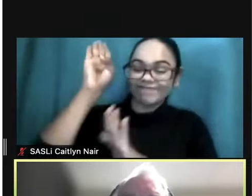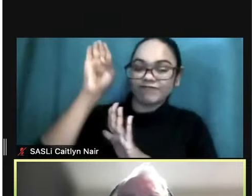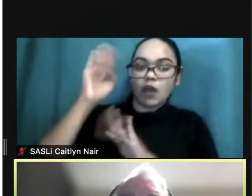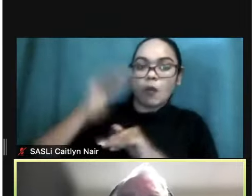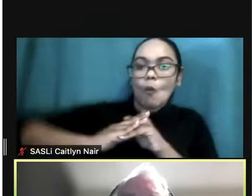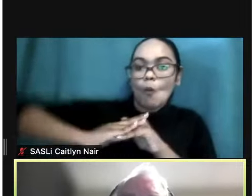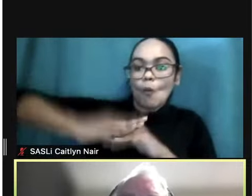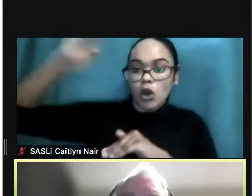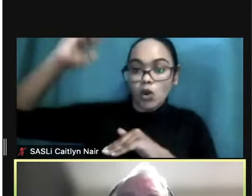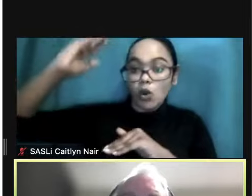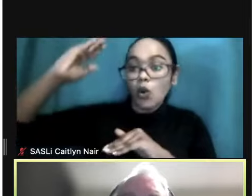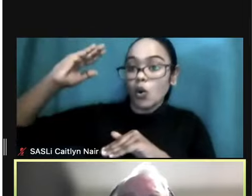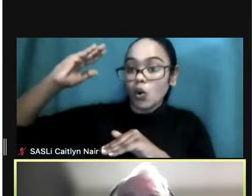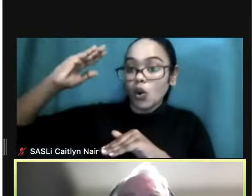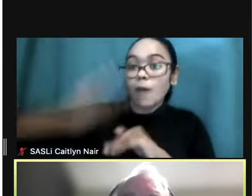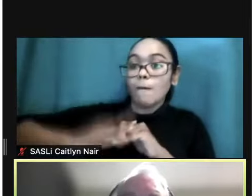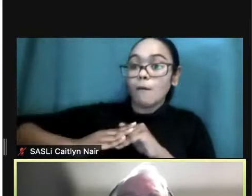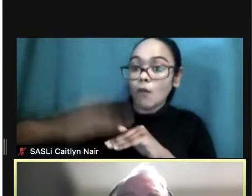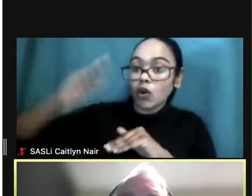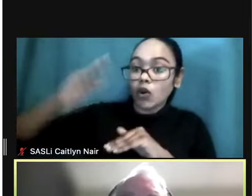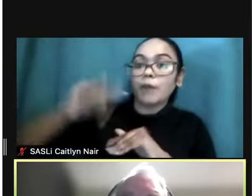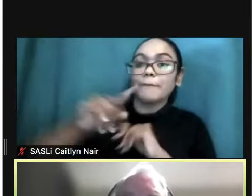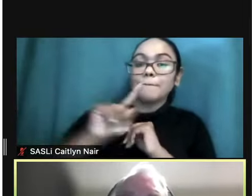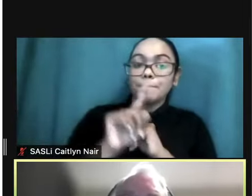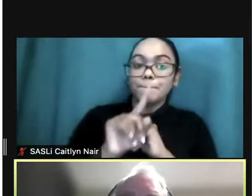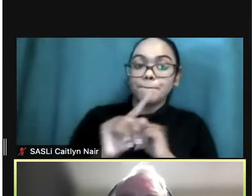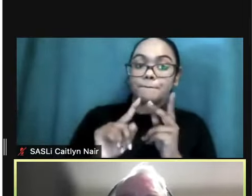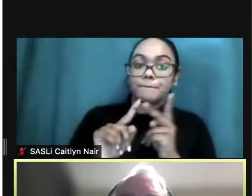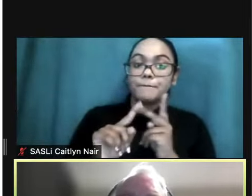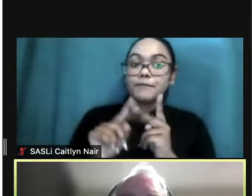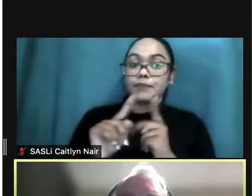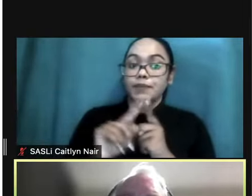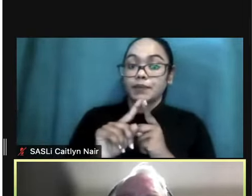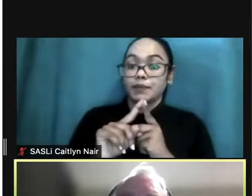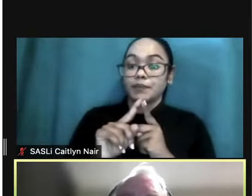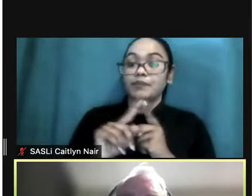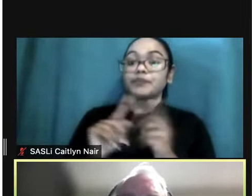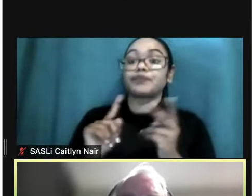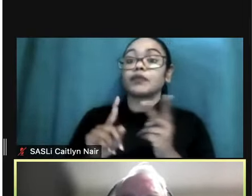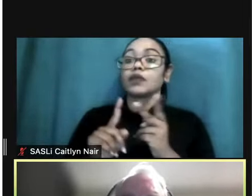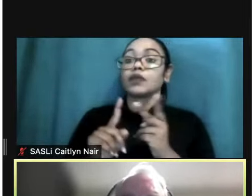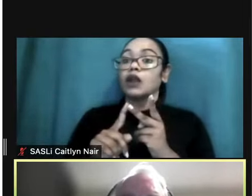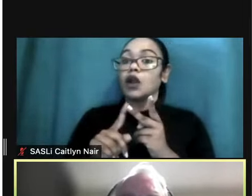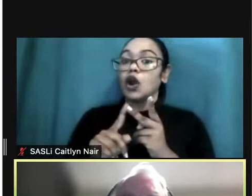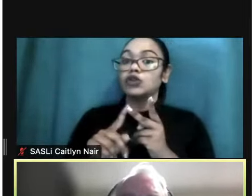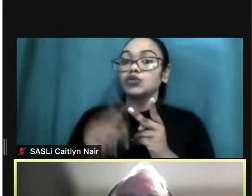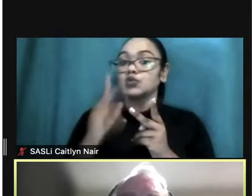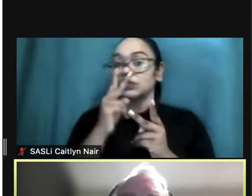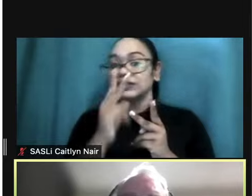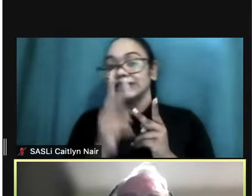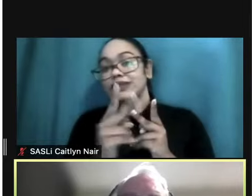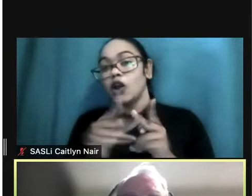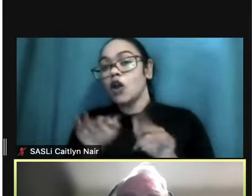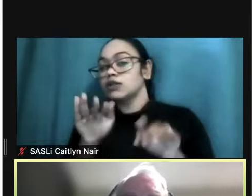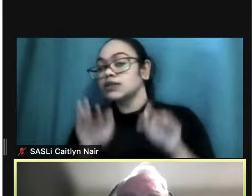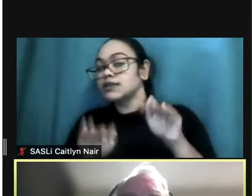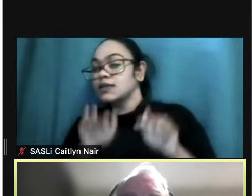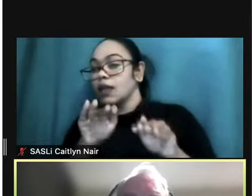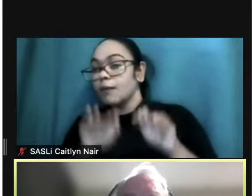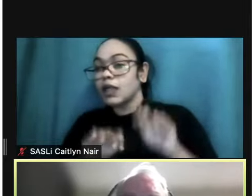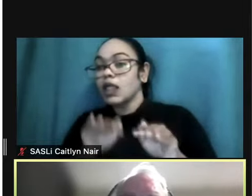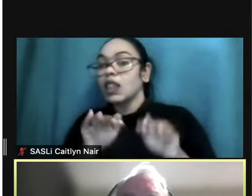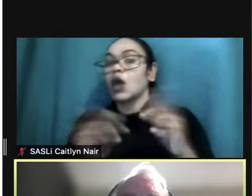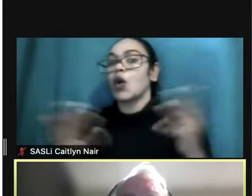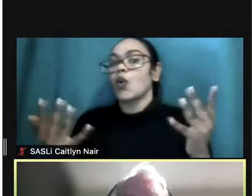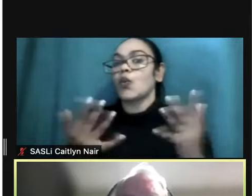proportion of the positive PCR tests that seem to be this variant, you can see a similar rise in many